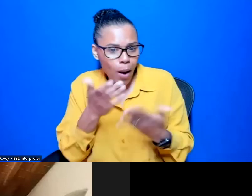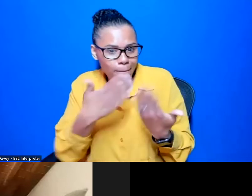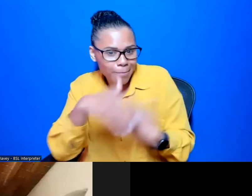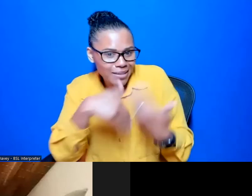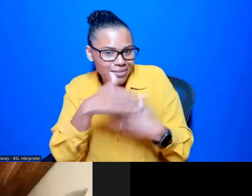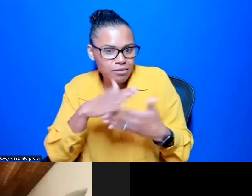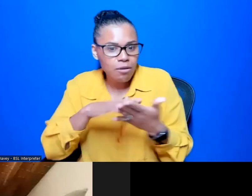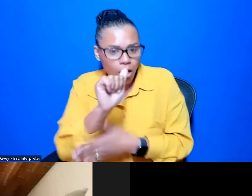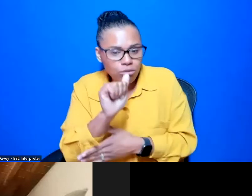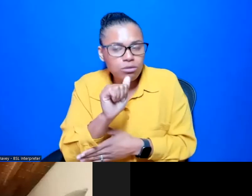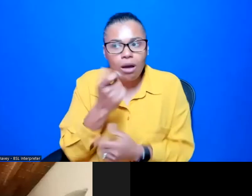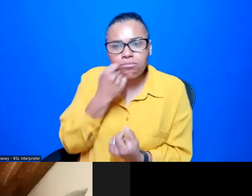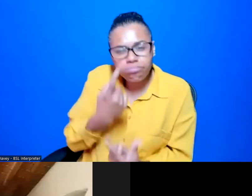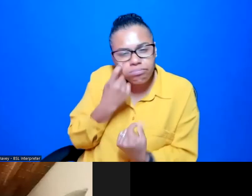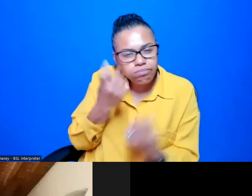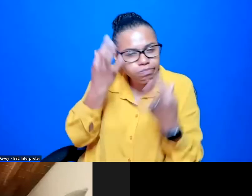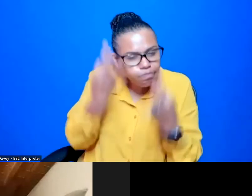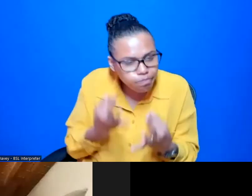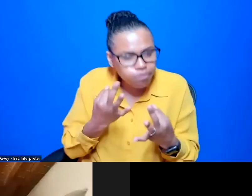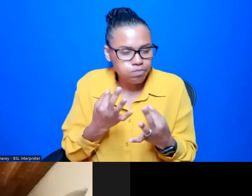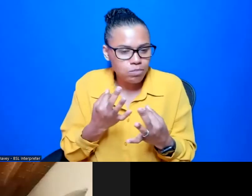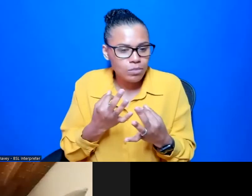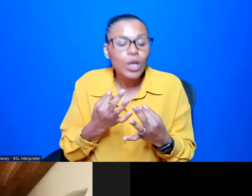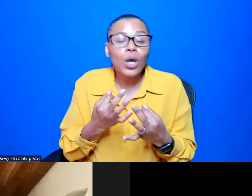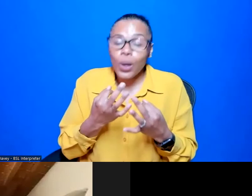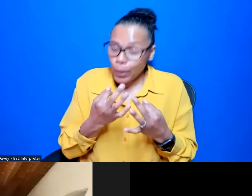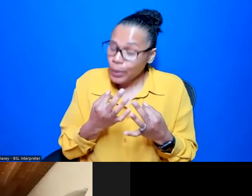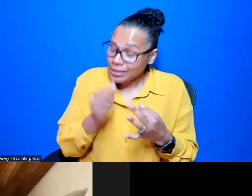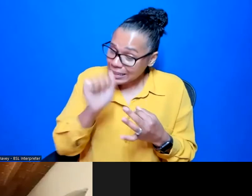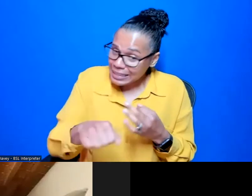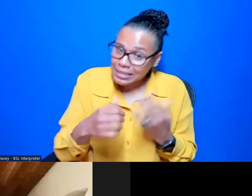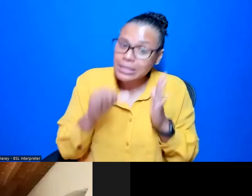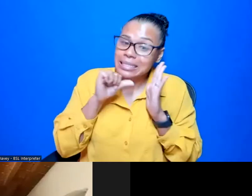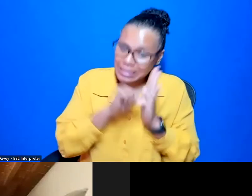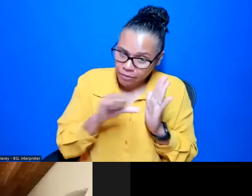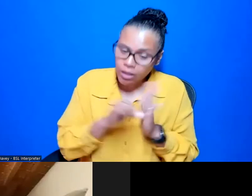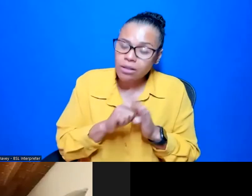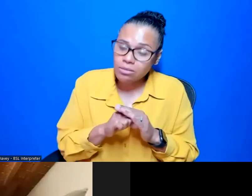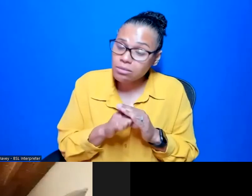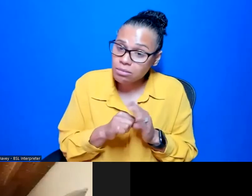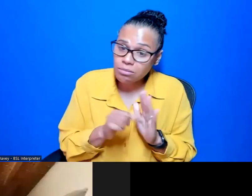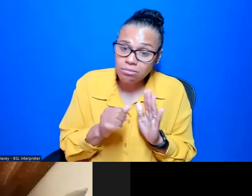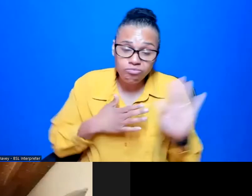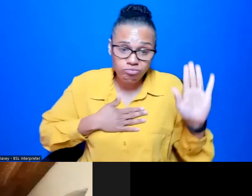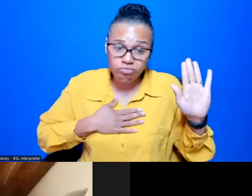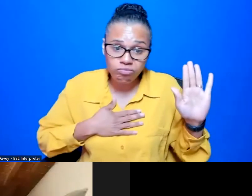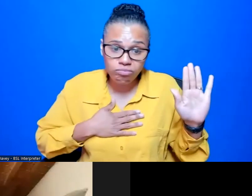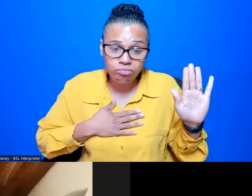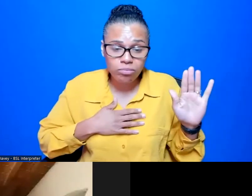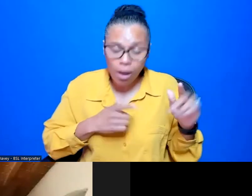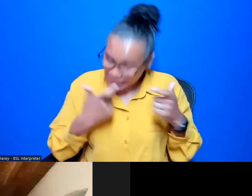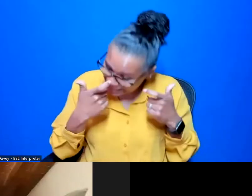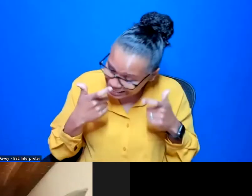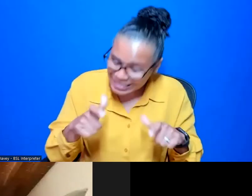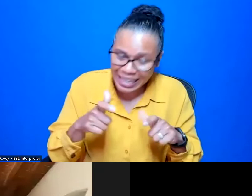I know exactly what's going on. So it has been very difficult, I have to admit. I'm still pushing,